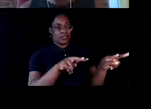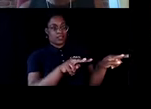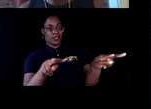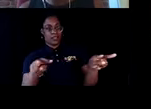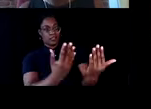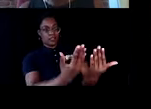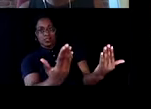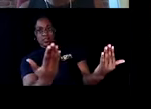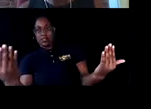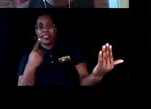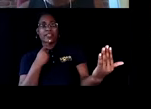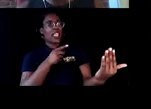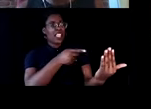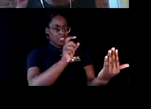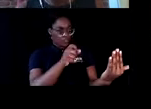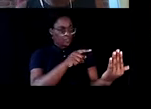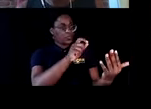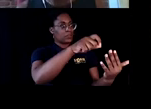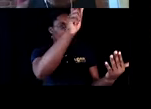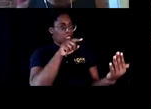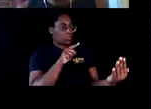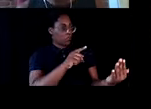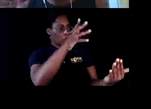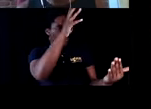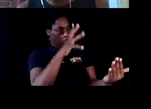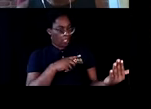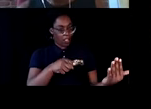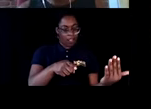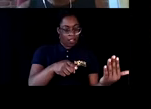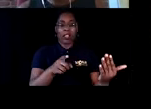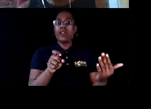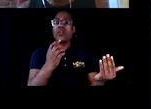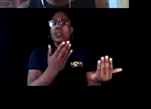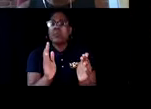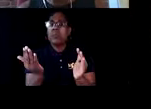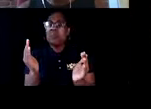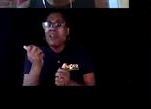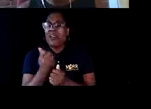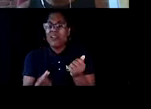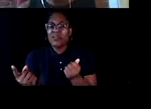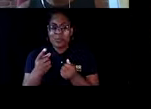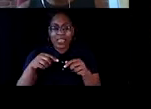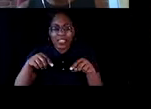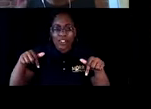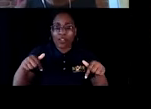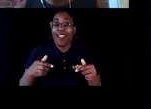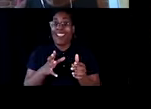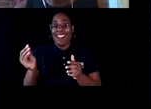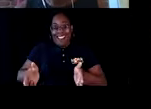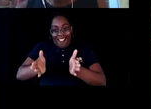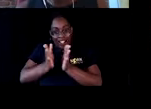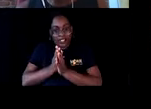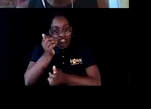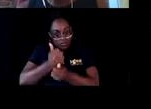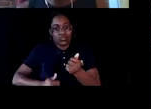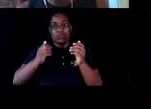that. Instead, what they have done are make assumptions based on their political view of how society should be.